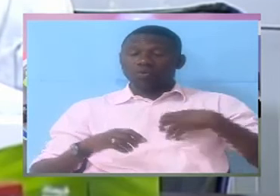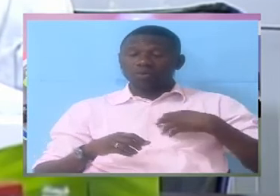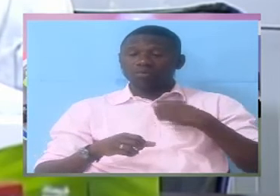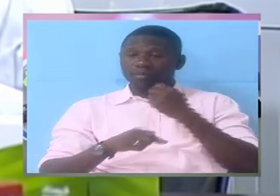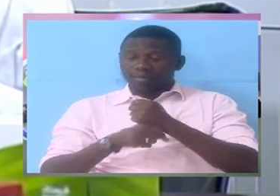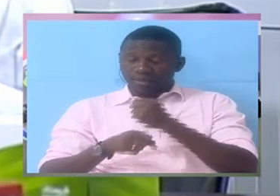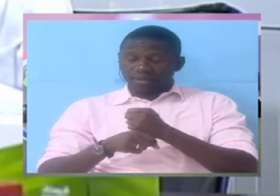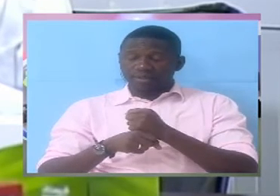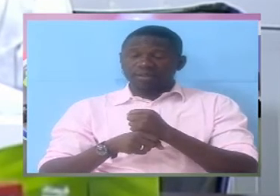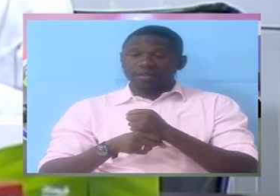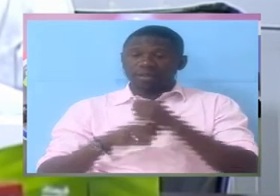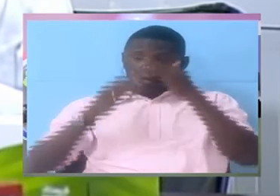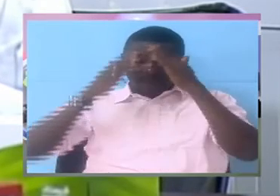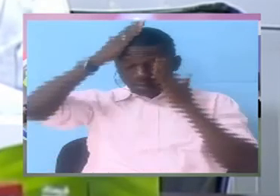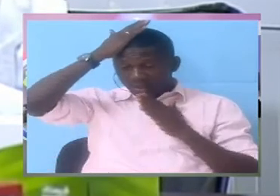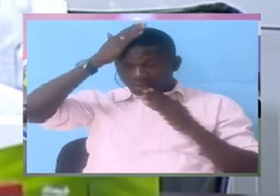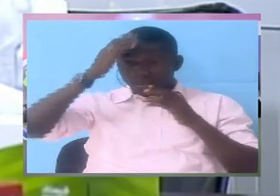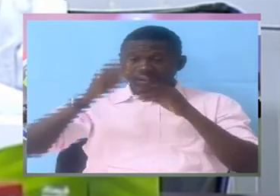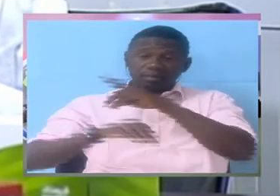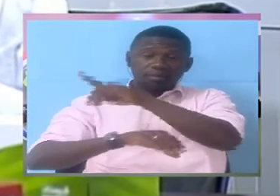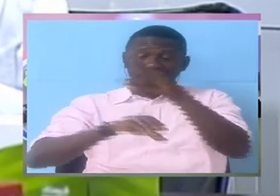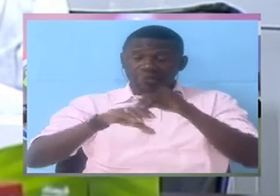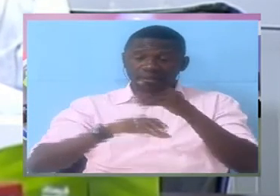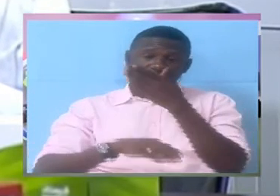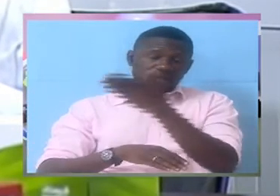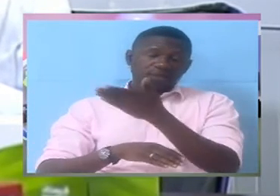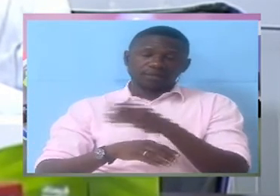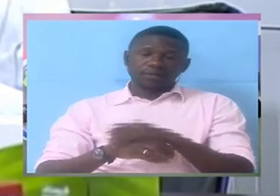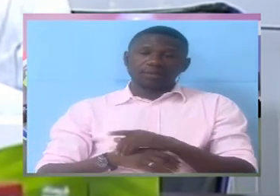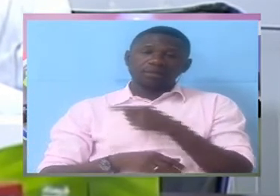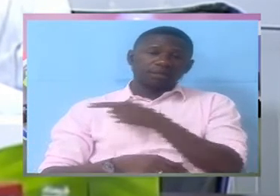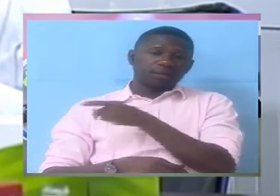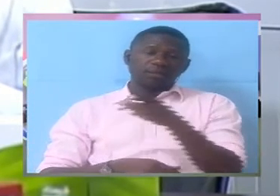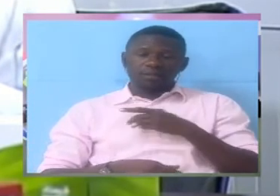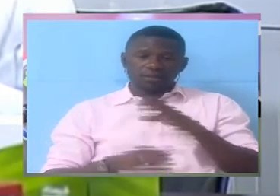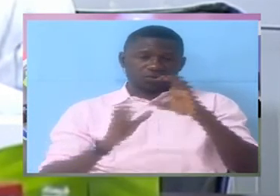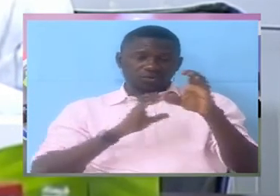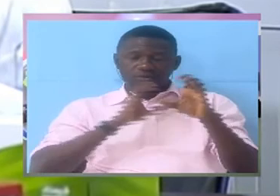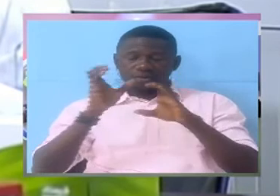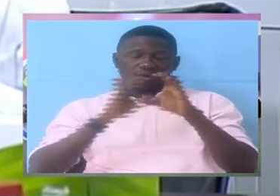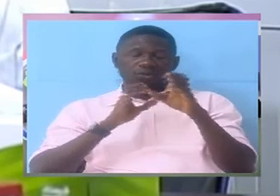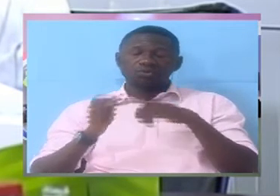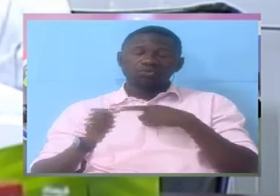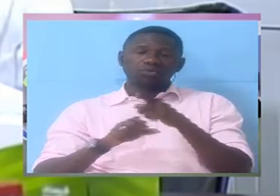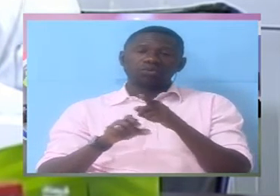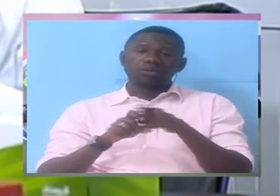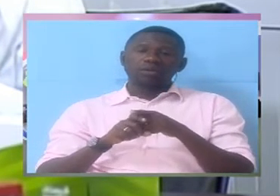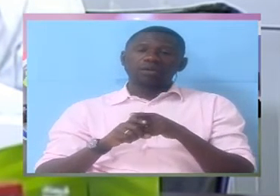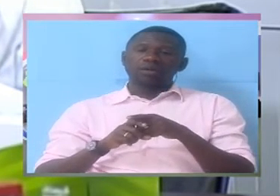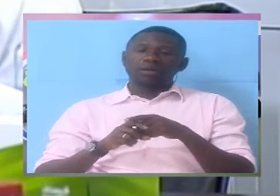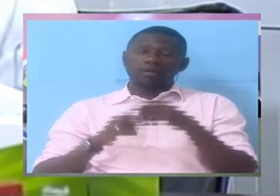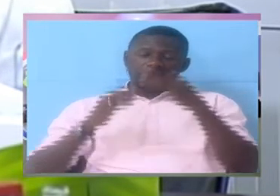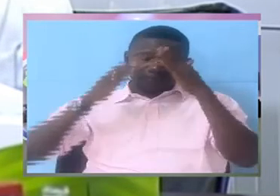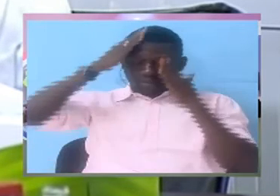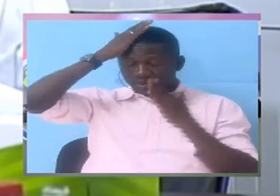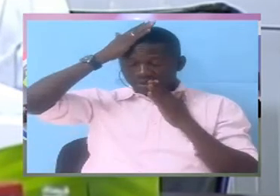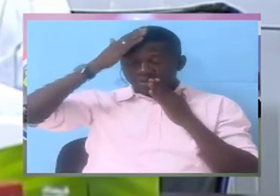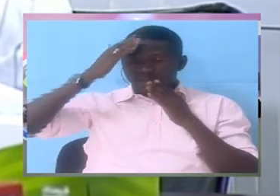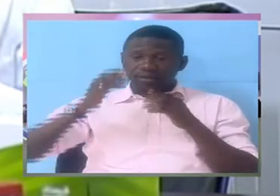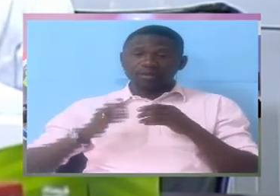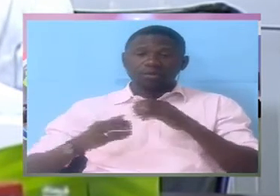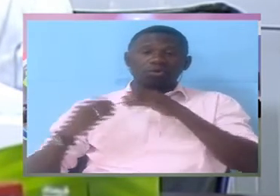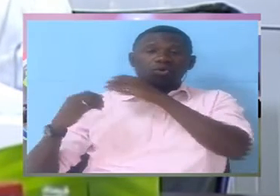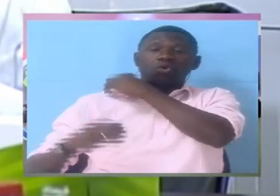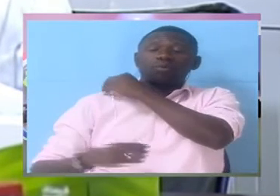iko ilafta soldier korda kelaje. They communicated to the military commissioner, the then Captain Balde, Musa Balde. Ya